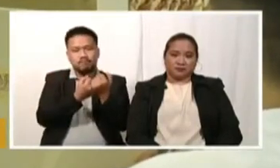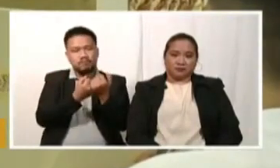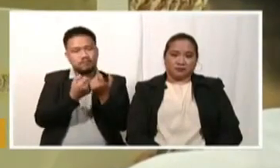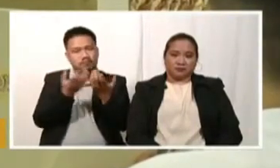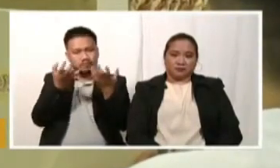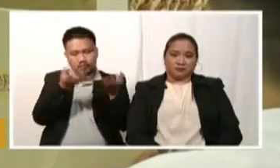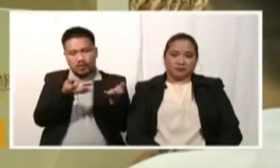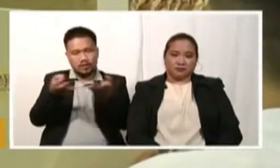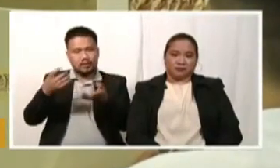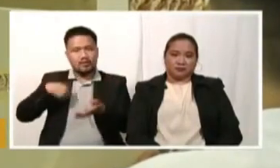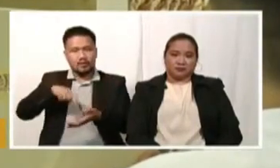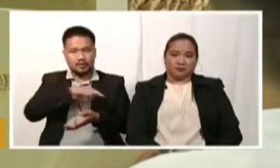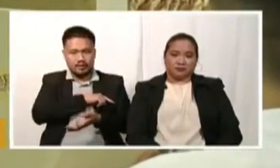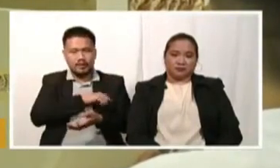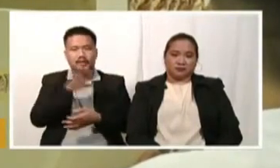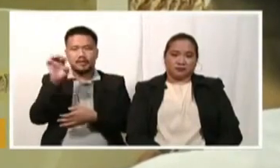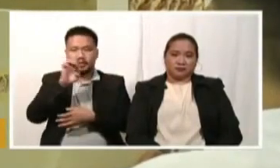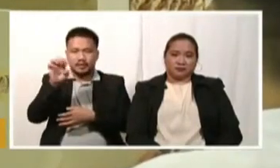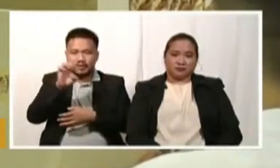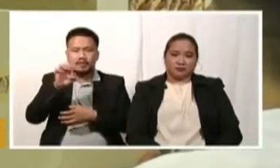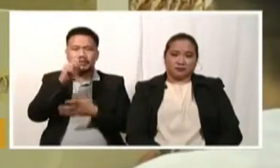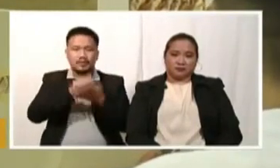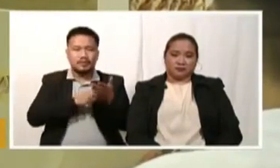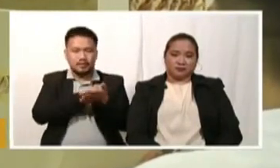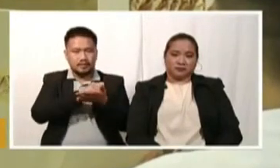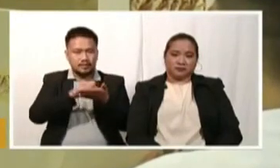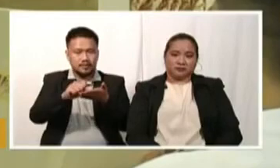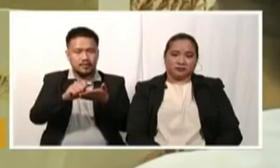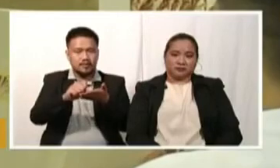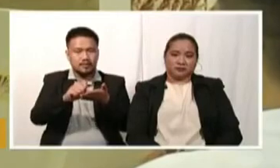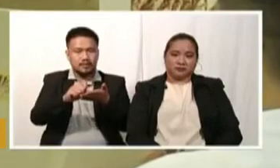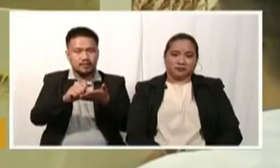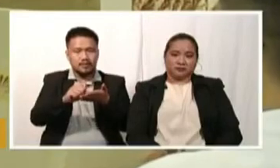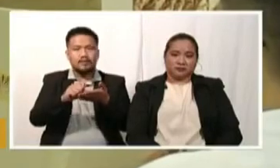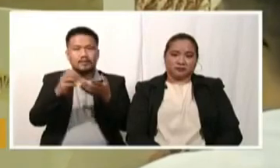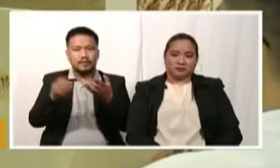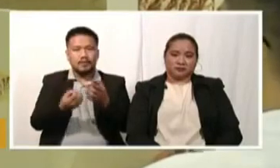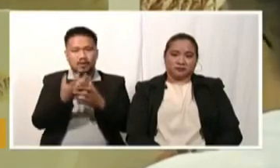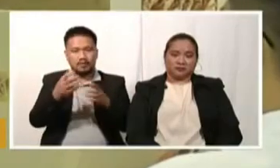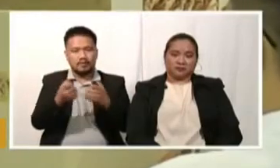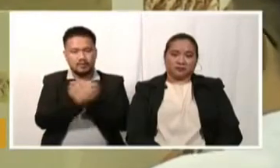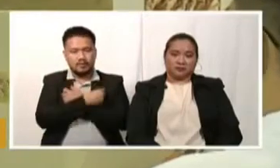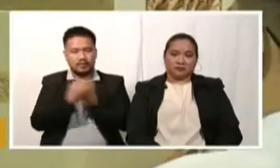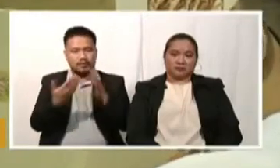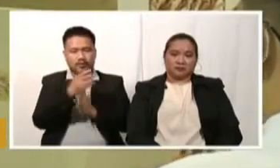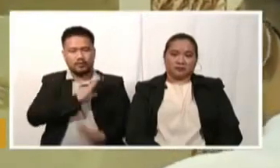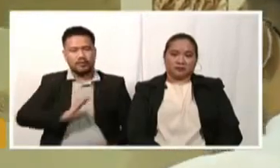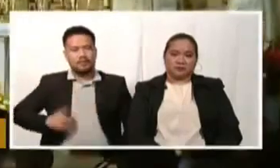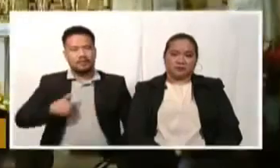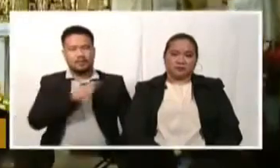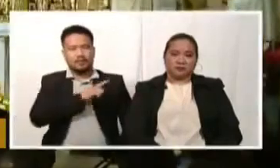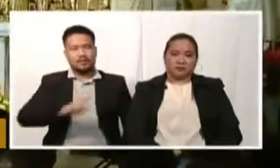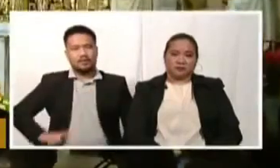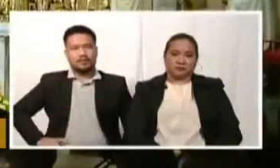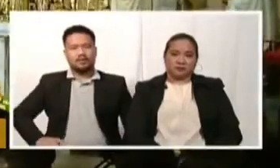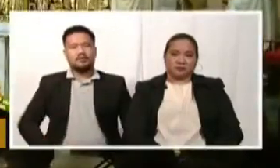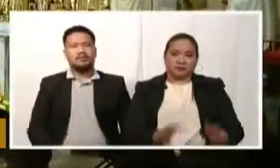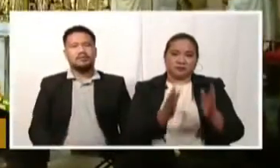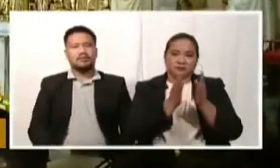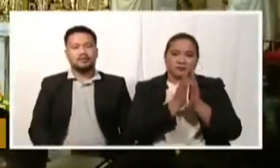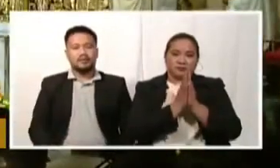by this Paschal sacrament one in mind and heart. Through Christ our Lord.